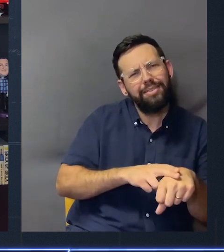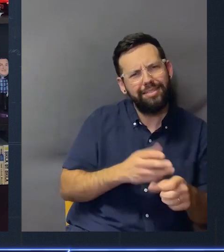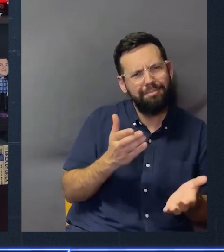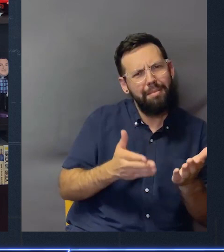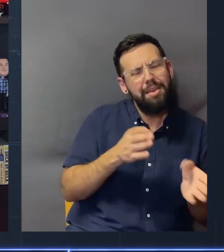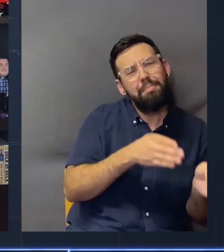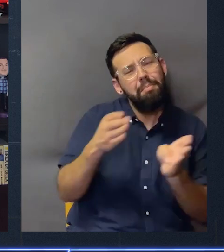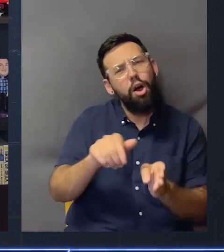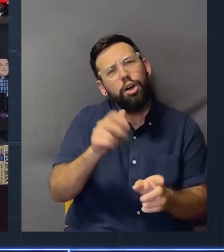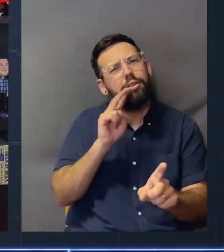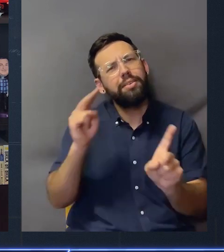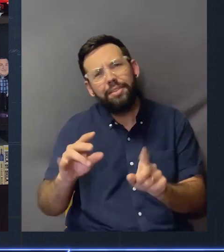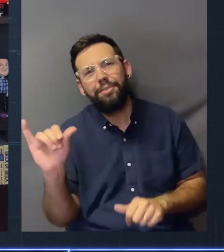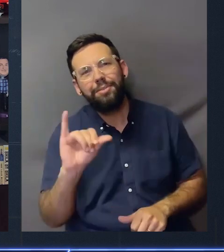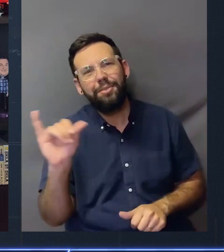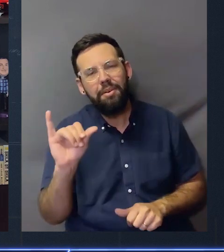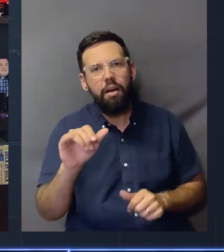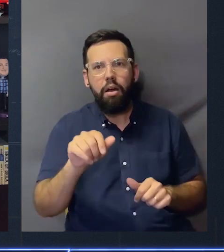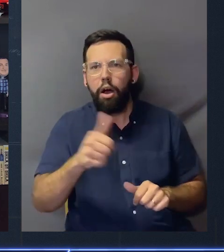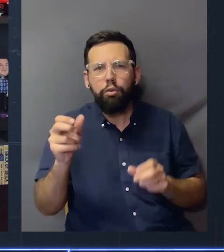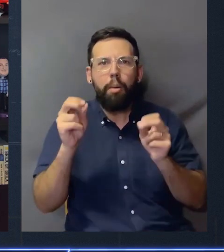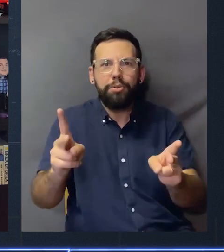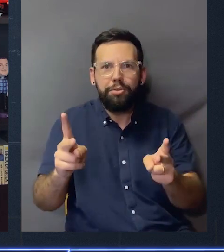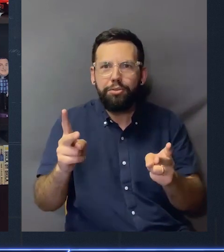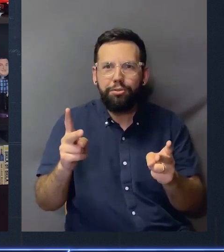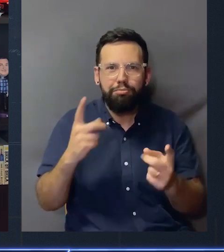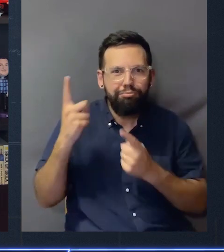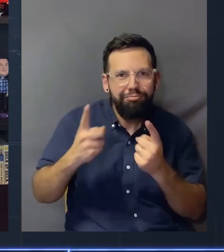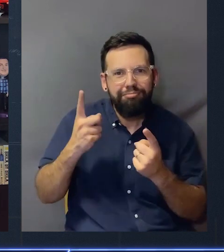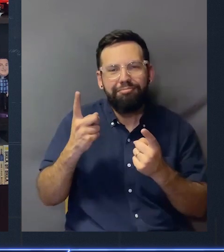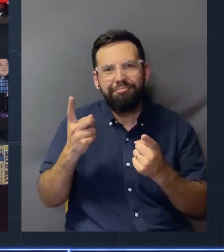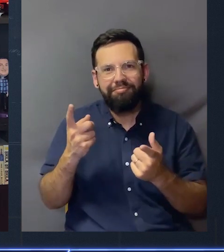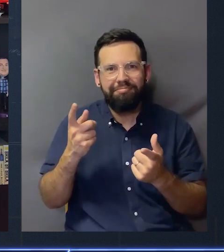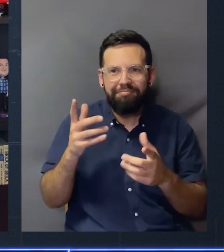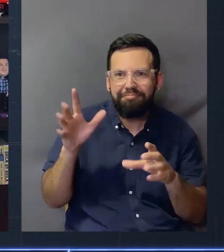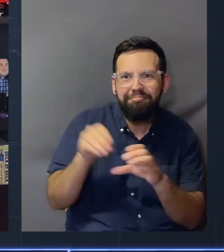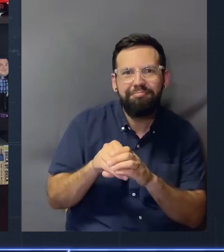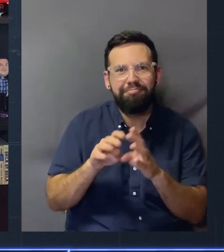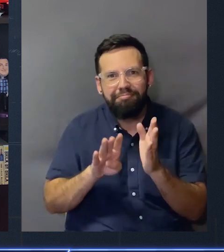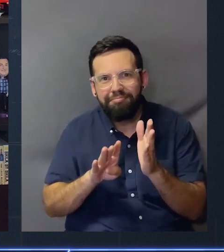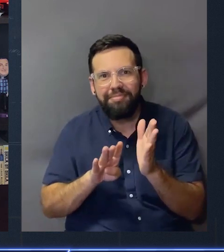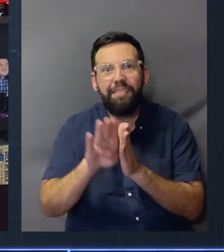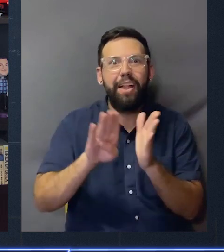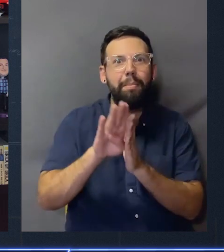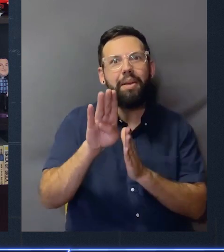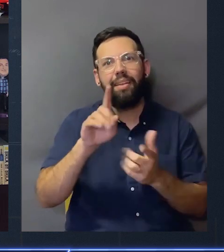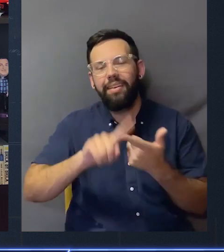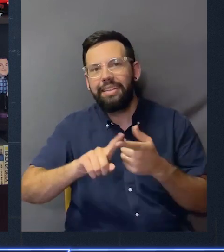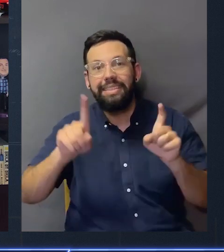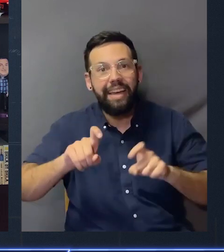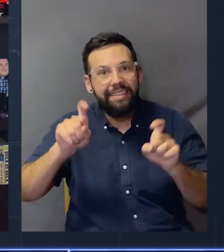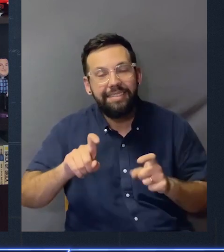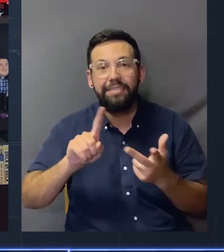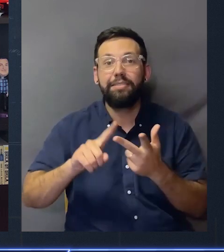to enable some really new use cases. Maybe things related to dev and test or data processing or different kinds